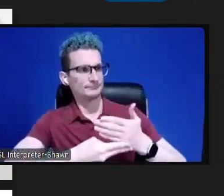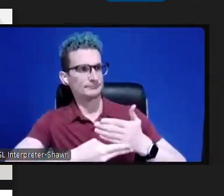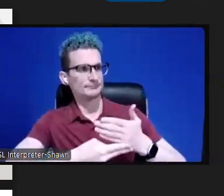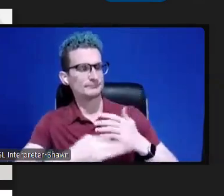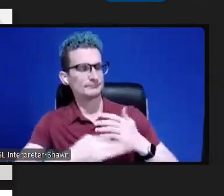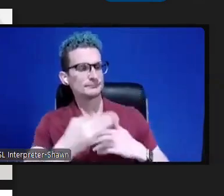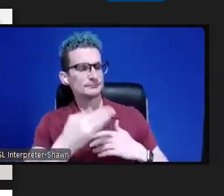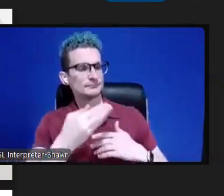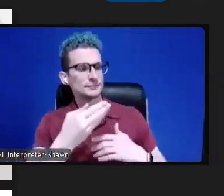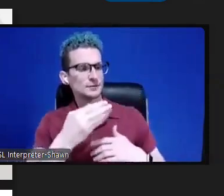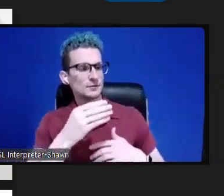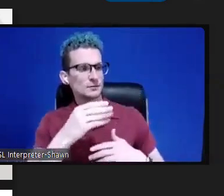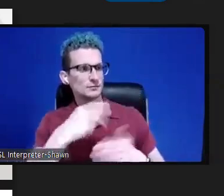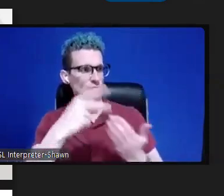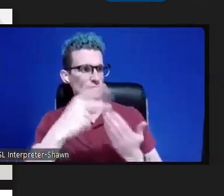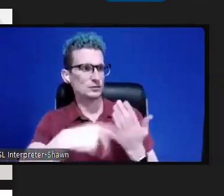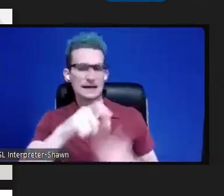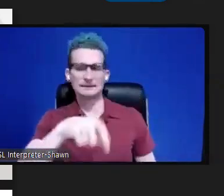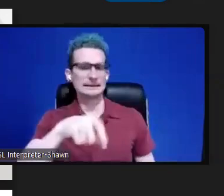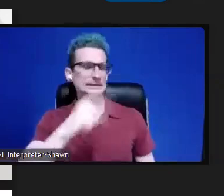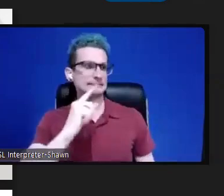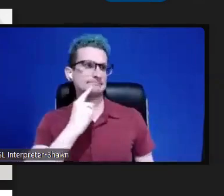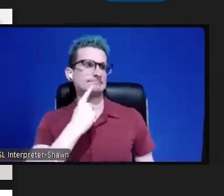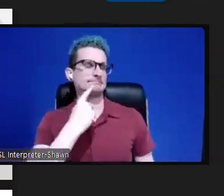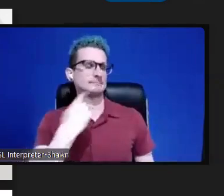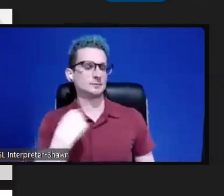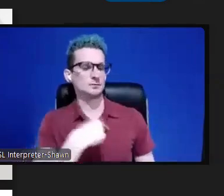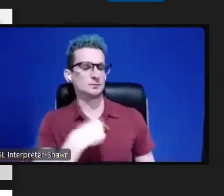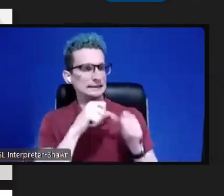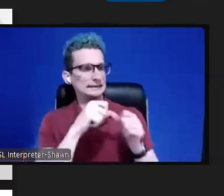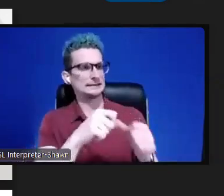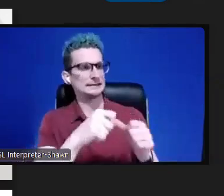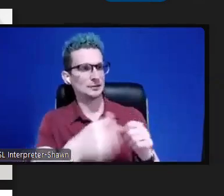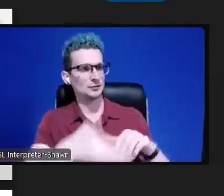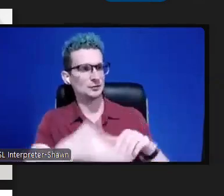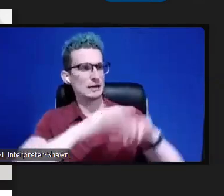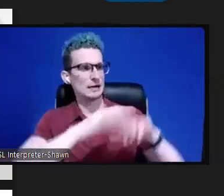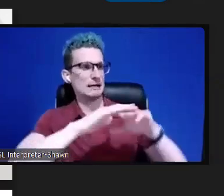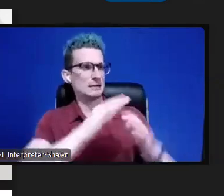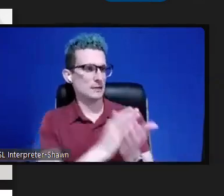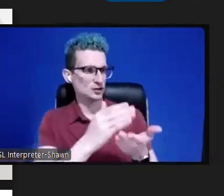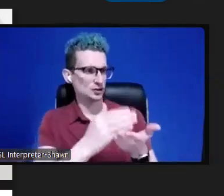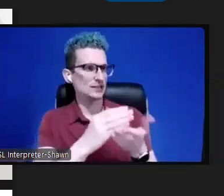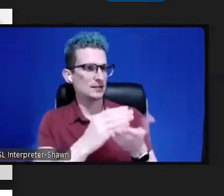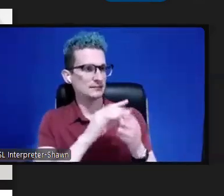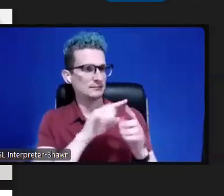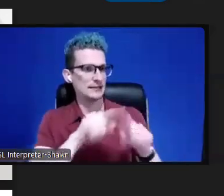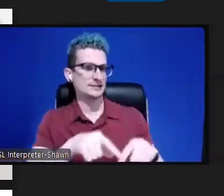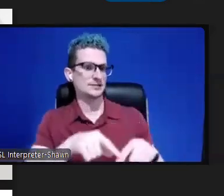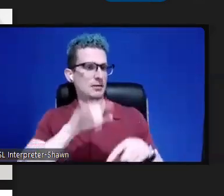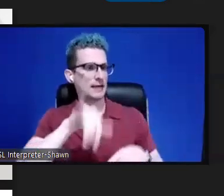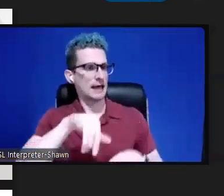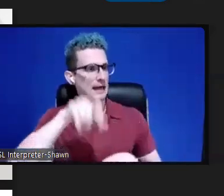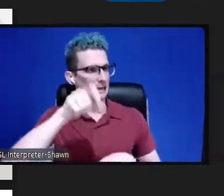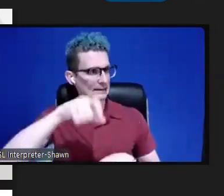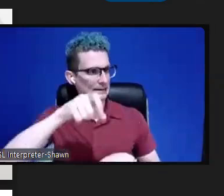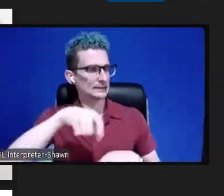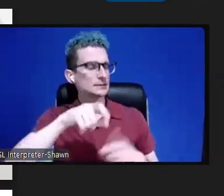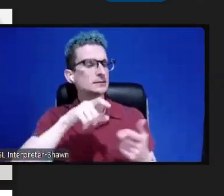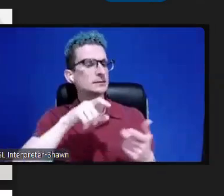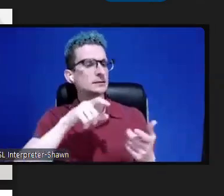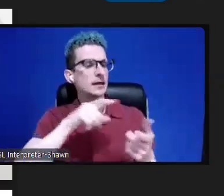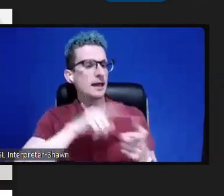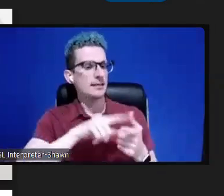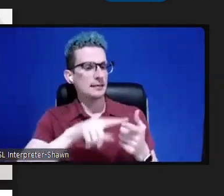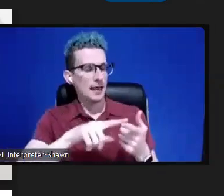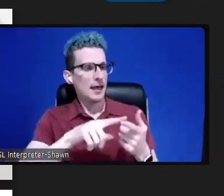and we continue to expand the budget based on that need. And then I think we got to a point where we finally found kind of the